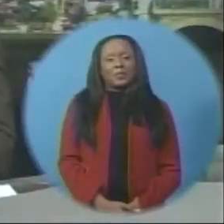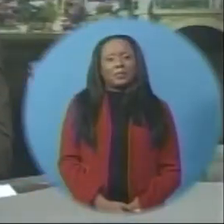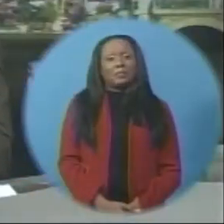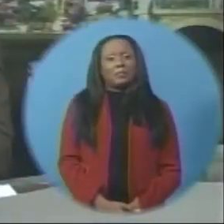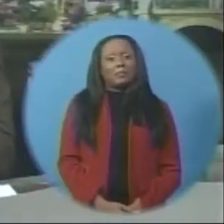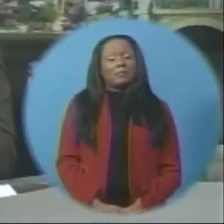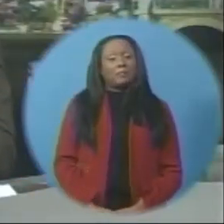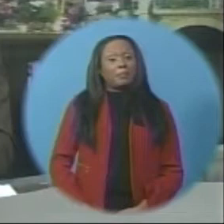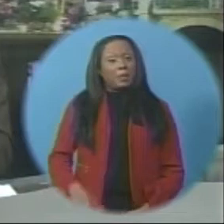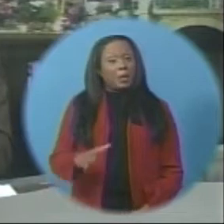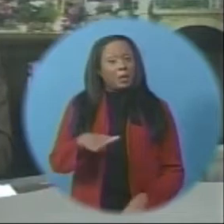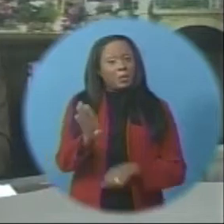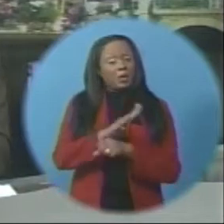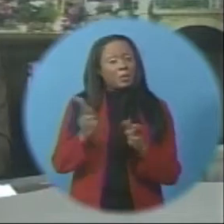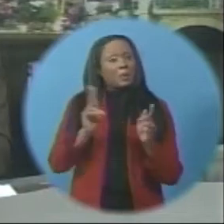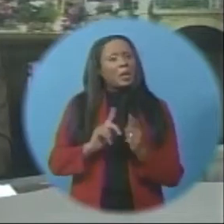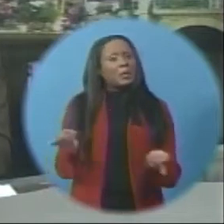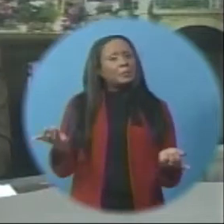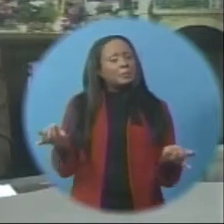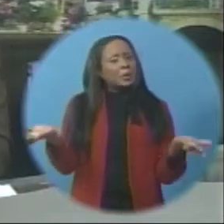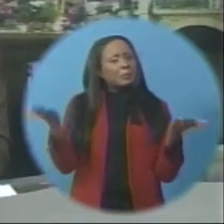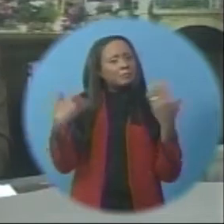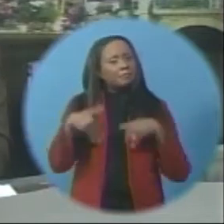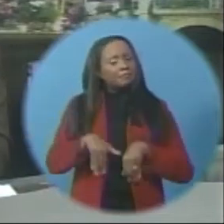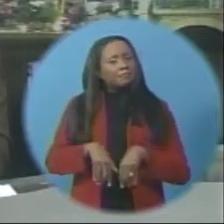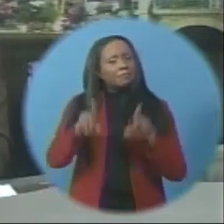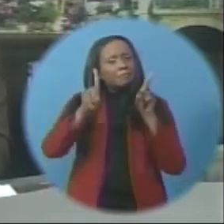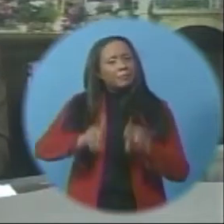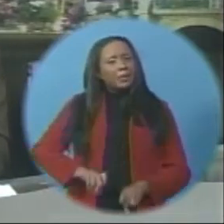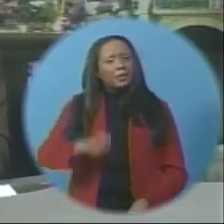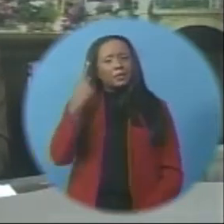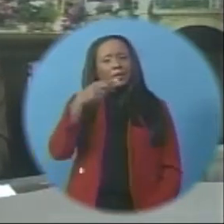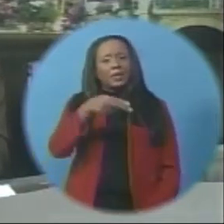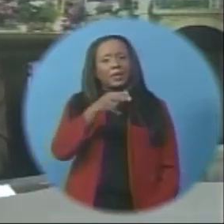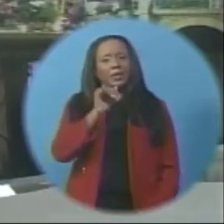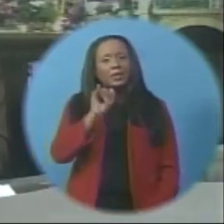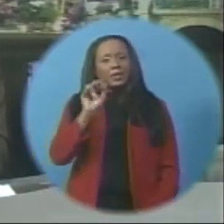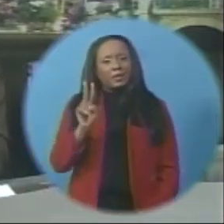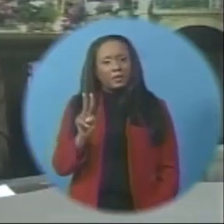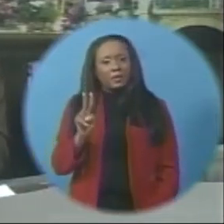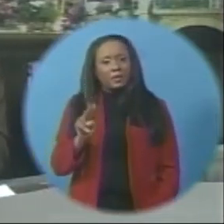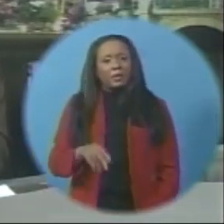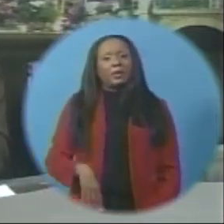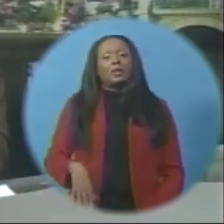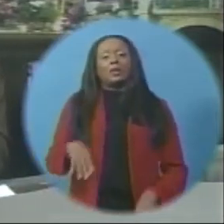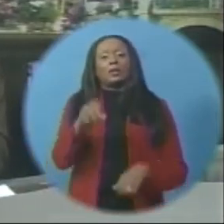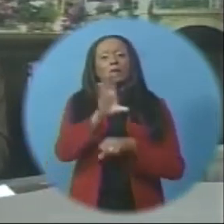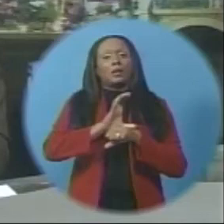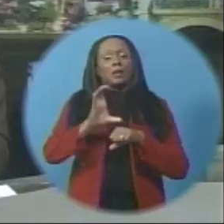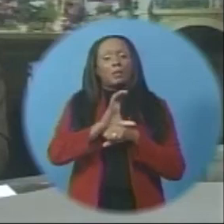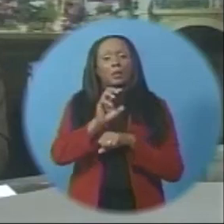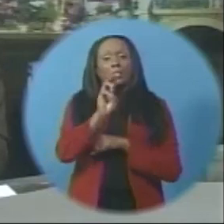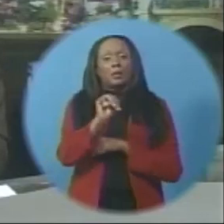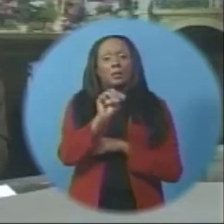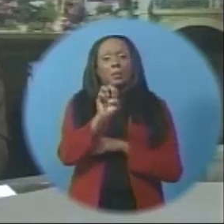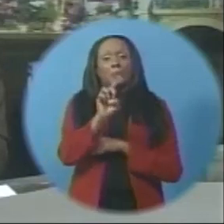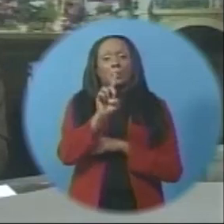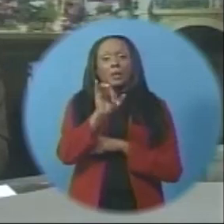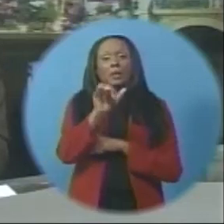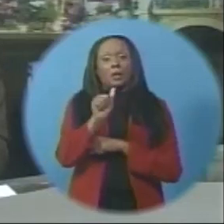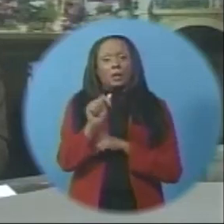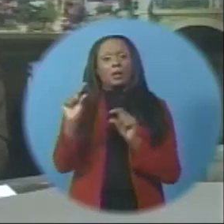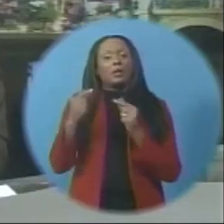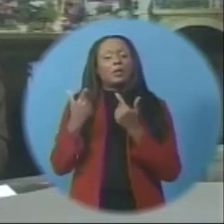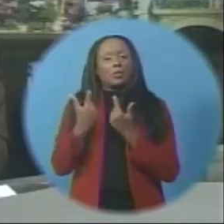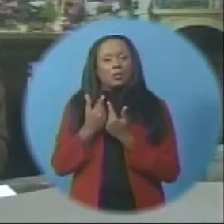Come out and get tested for HIV. That's the message being sent to Barbadians by the Caribbean Media Alliance ahead of its